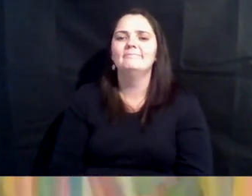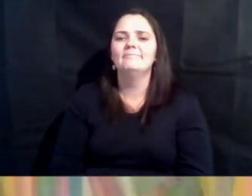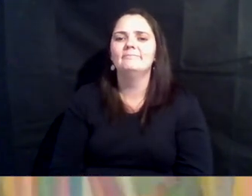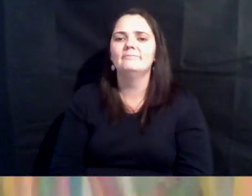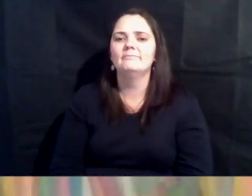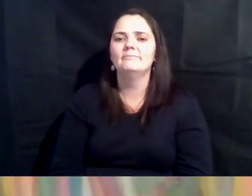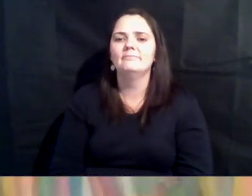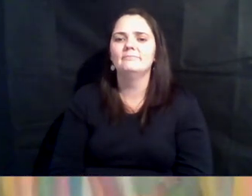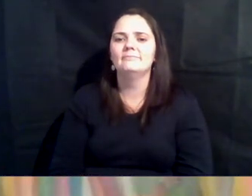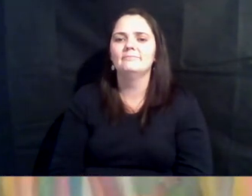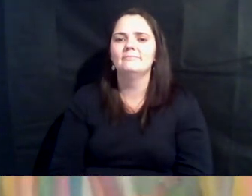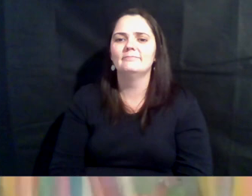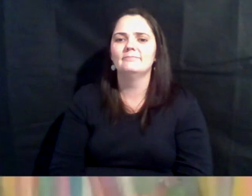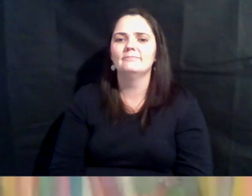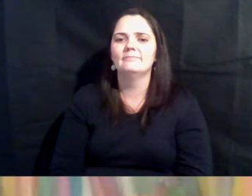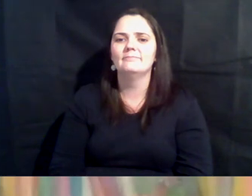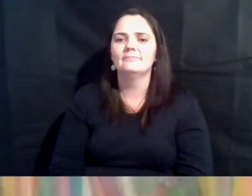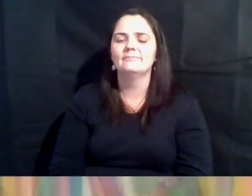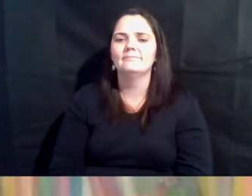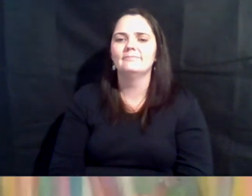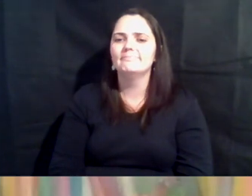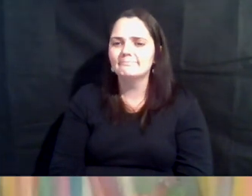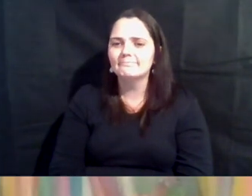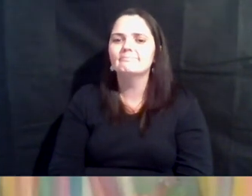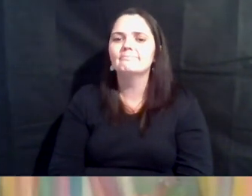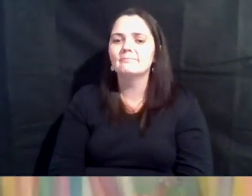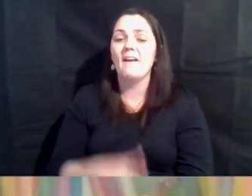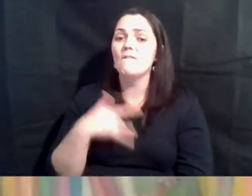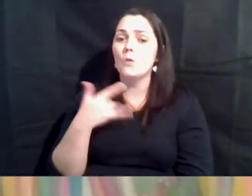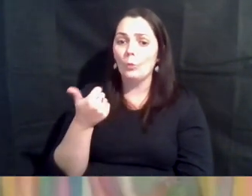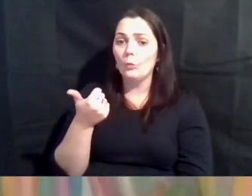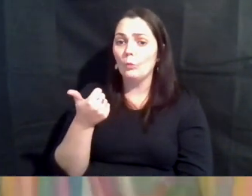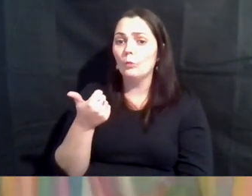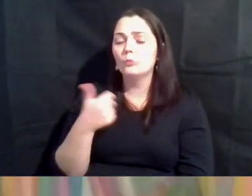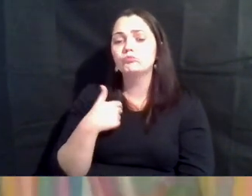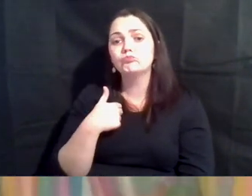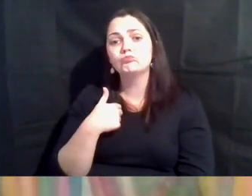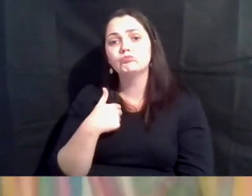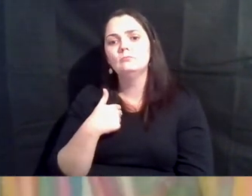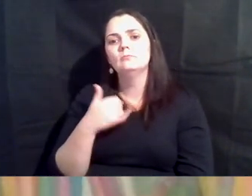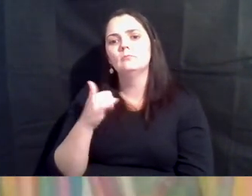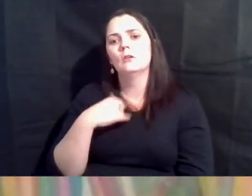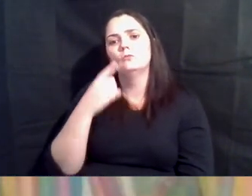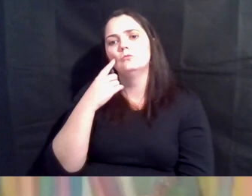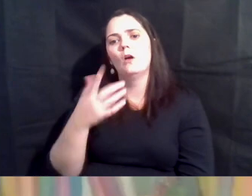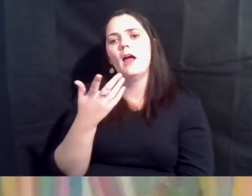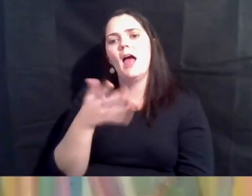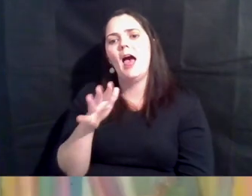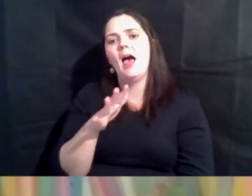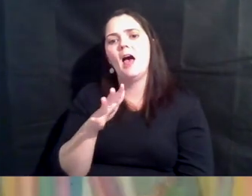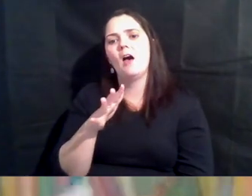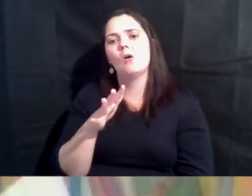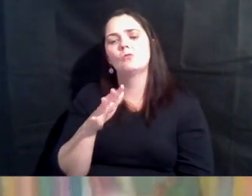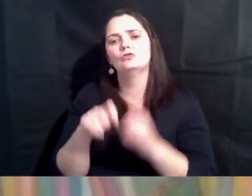Look how speedy. Okay, cool. So I'm feeling good about that. I should probably show you this time how I tie it off. What I do is